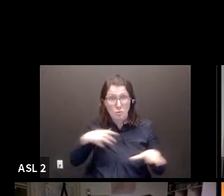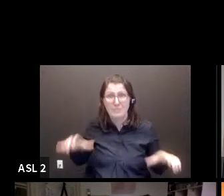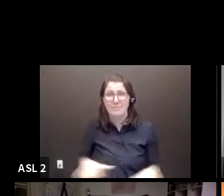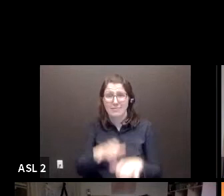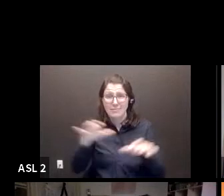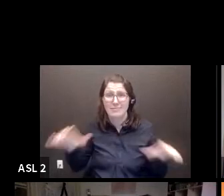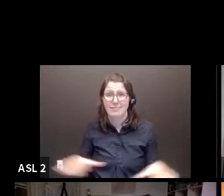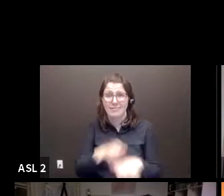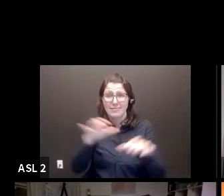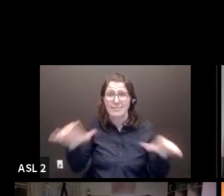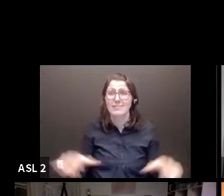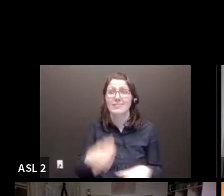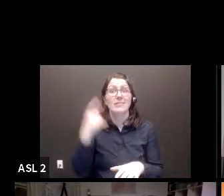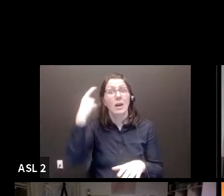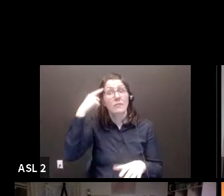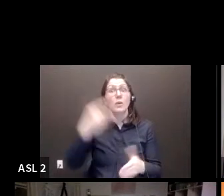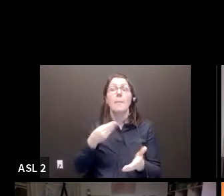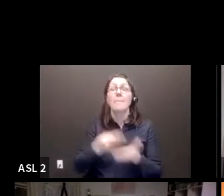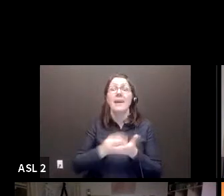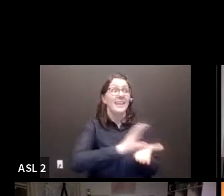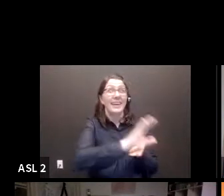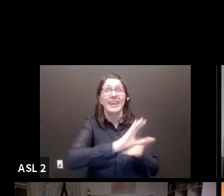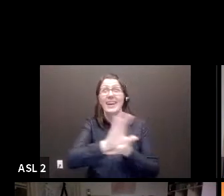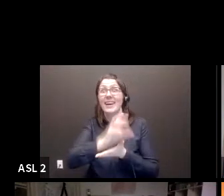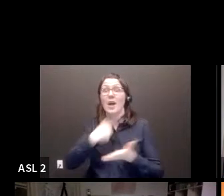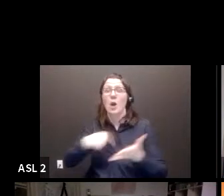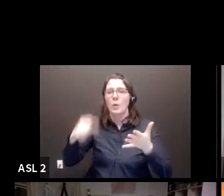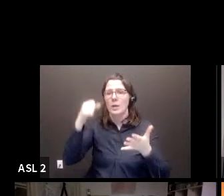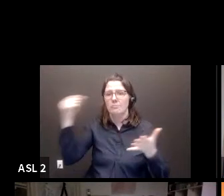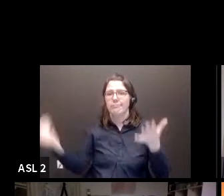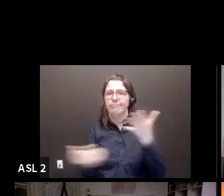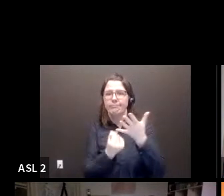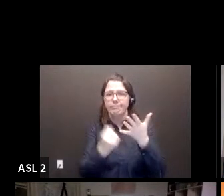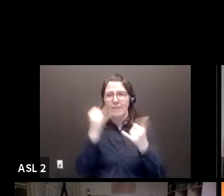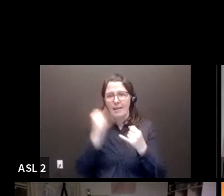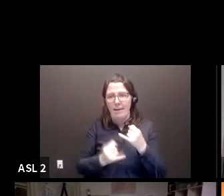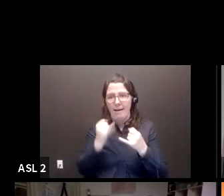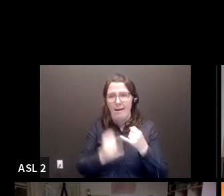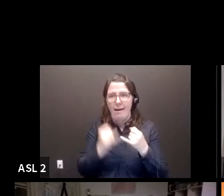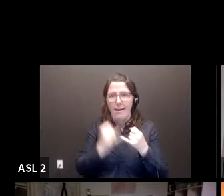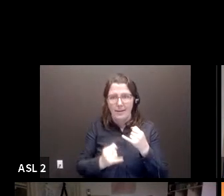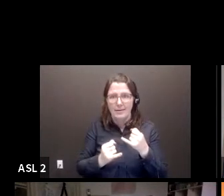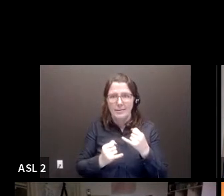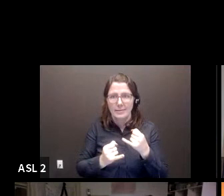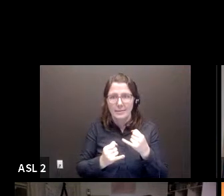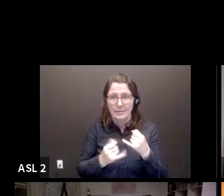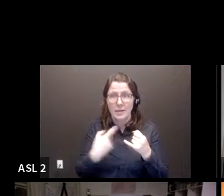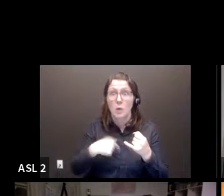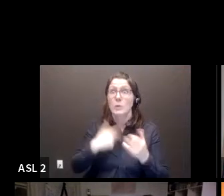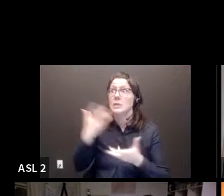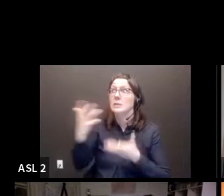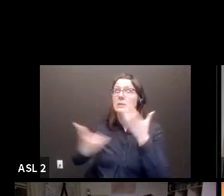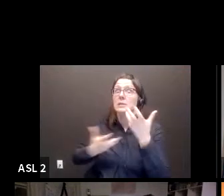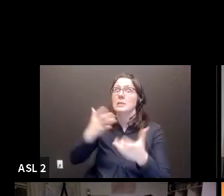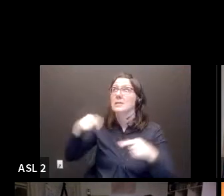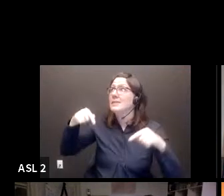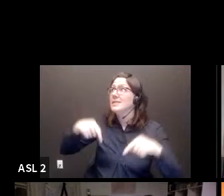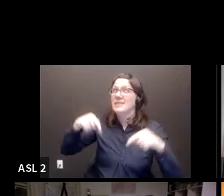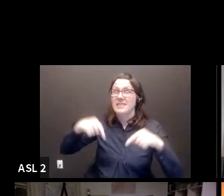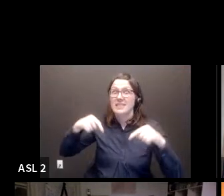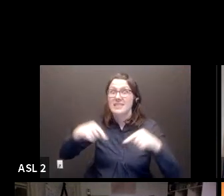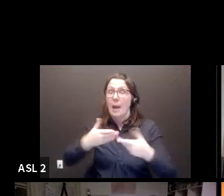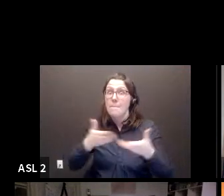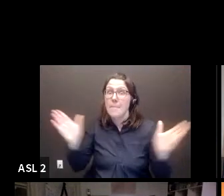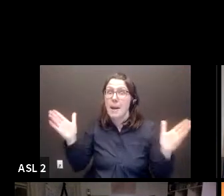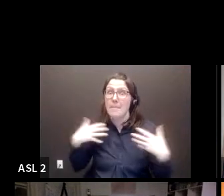of the barrel when it comes to funding hierarchies uh we as a community has been you know screaming about the public health crisis for decades now we have been screaming